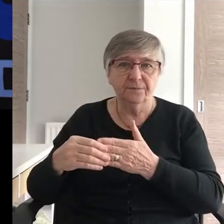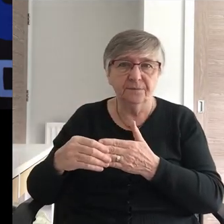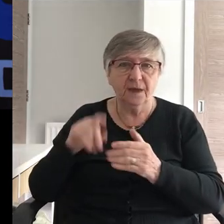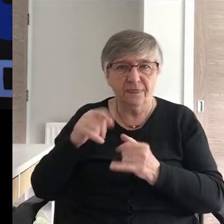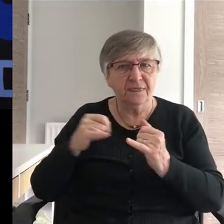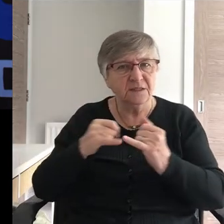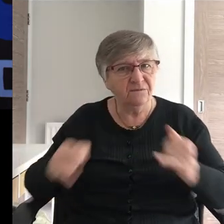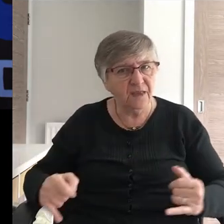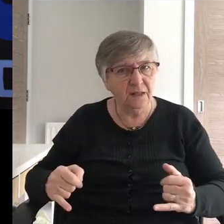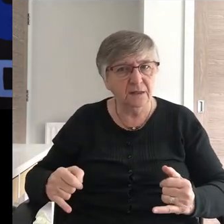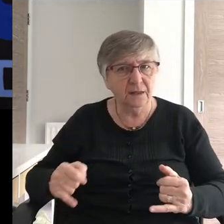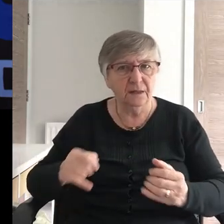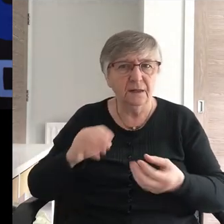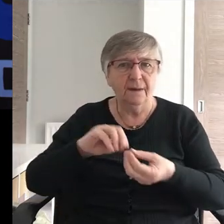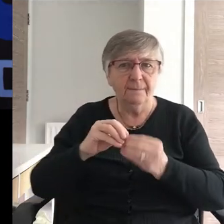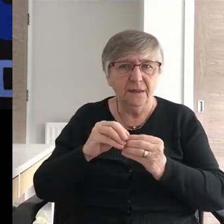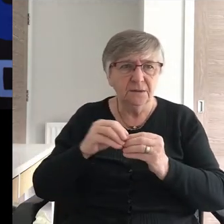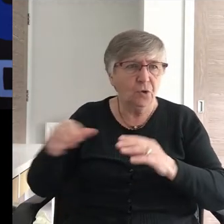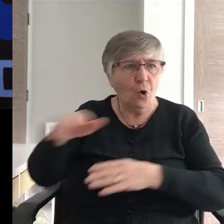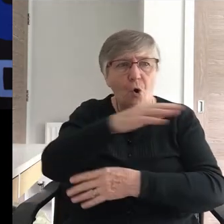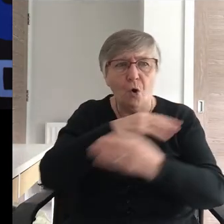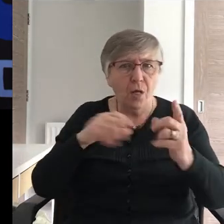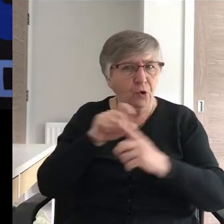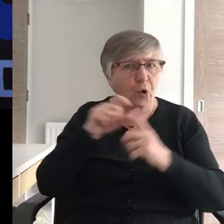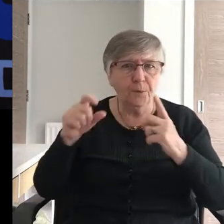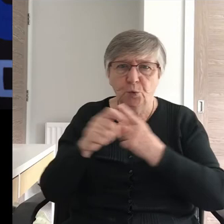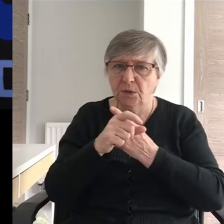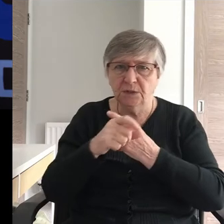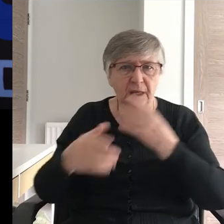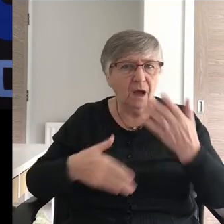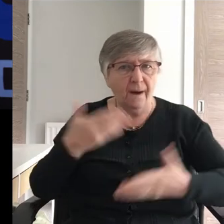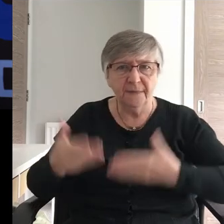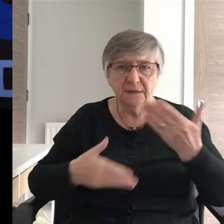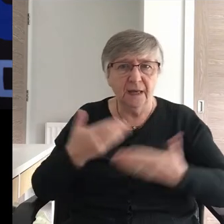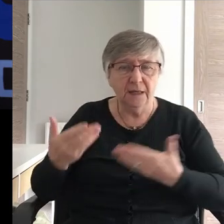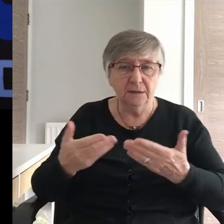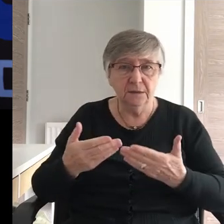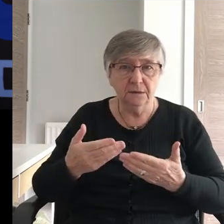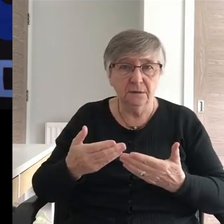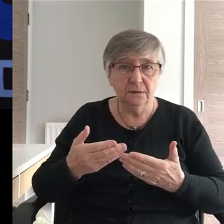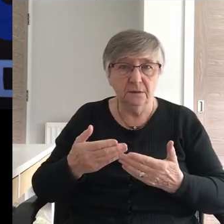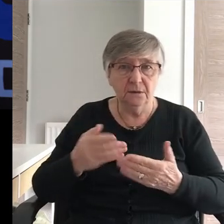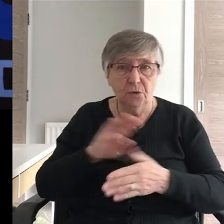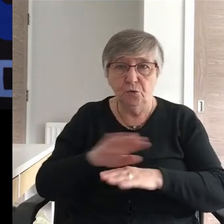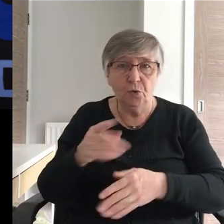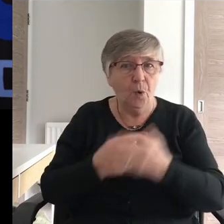This failure causes distress to the whole community, not just ourselves.